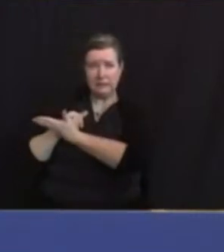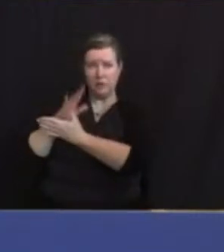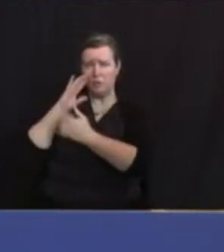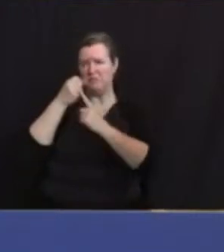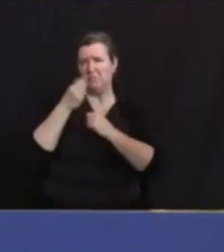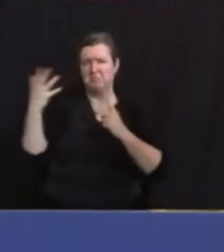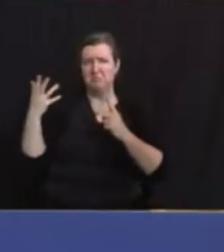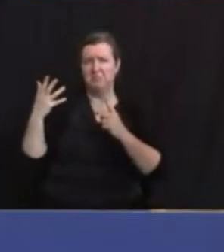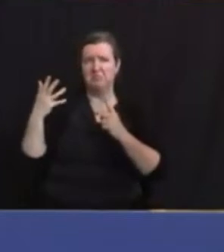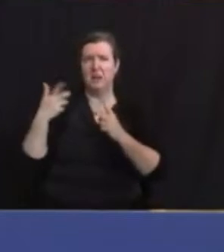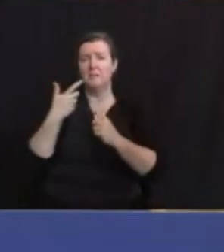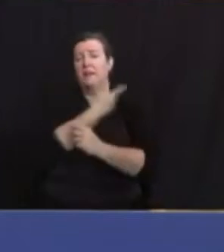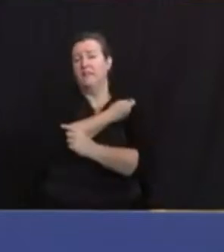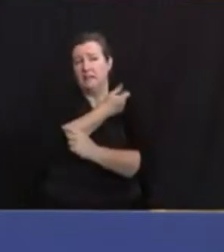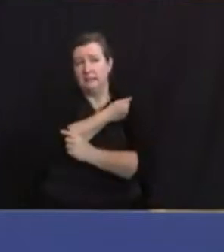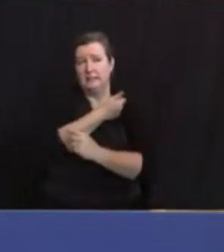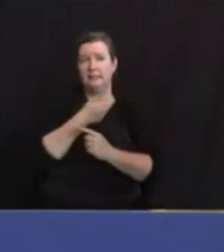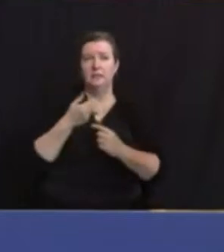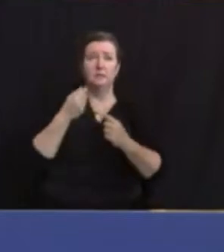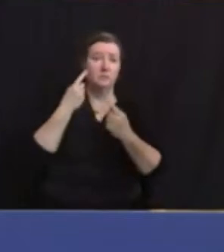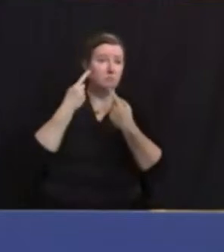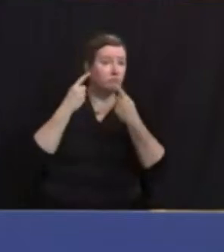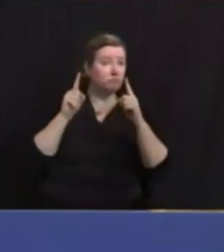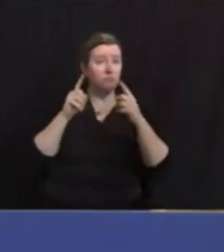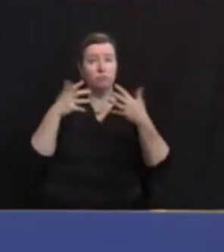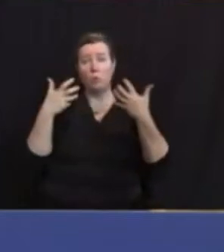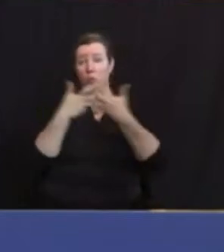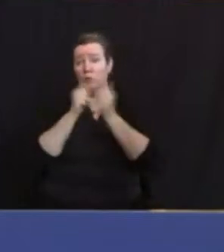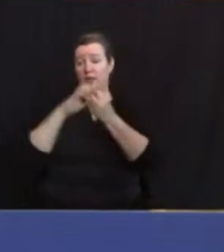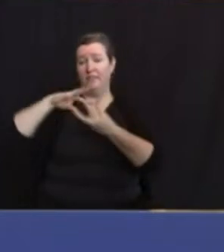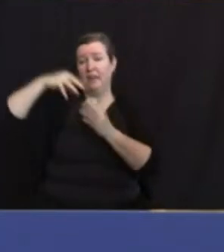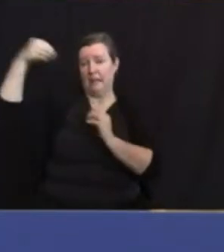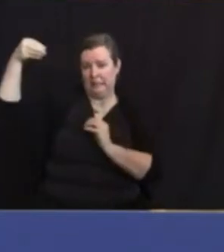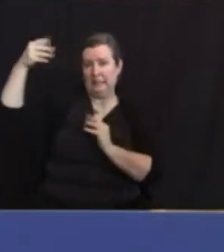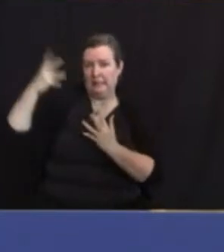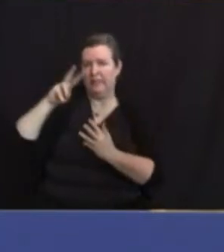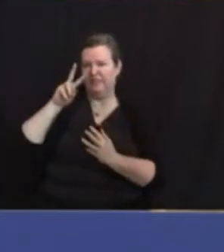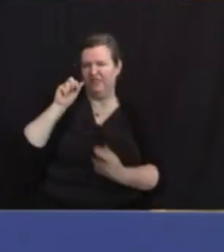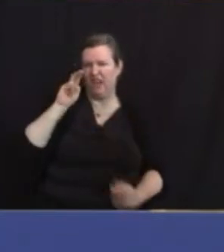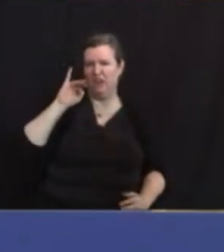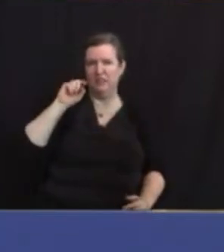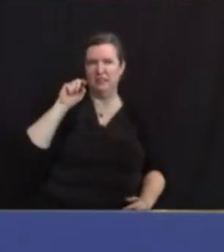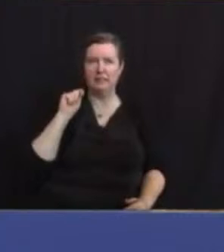variants? Nothing to report on restaurant workers,